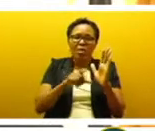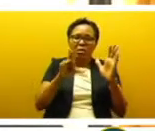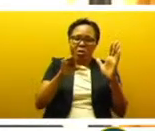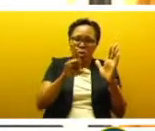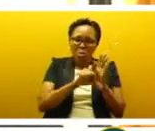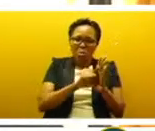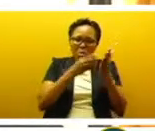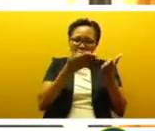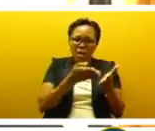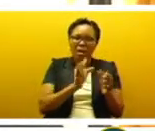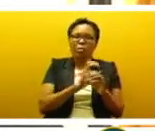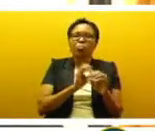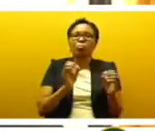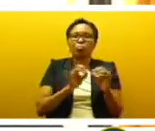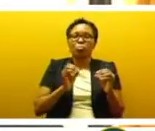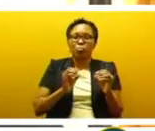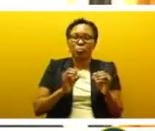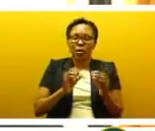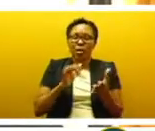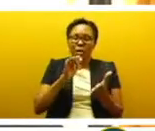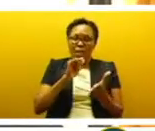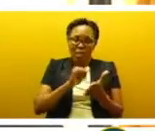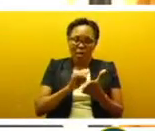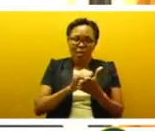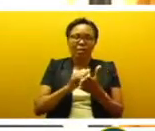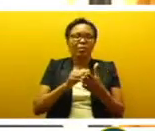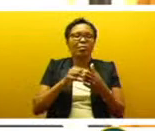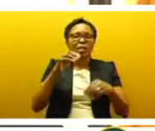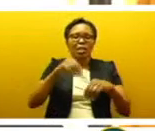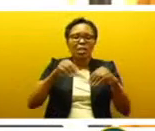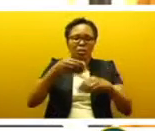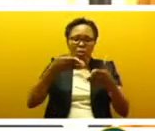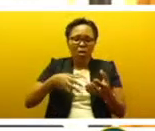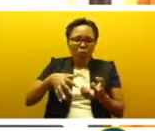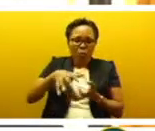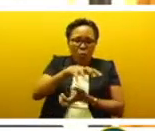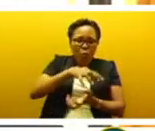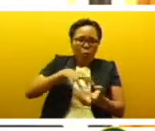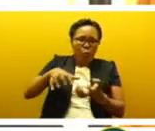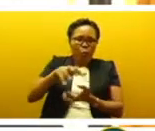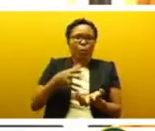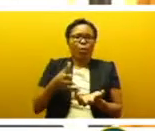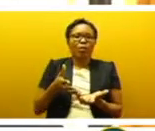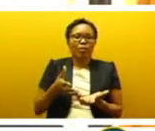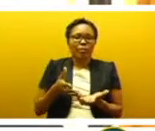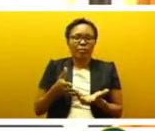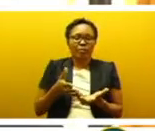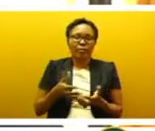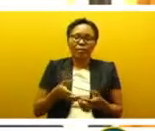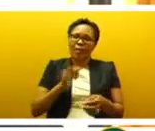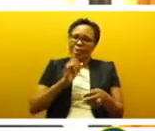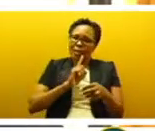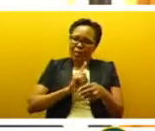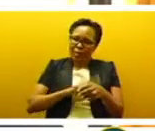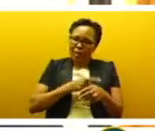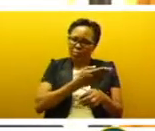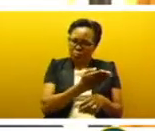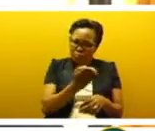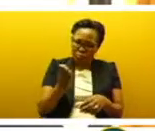saying that the election has been infiltrated with. My ladies, my lords, when you are applying